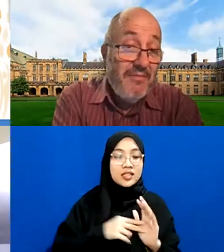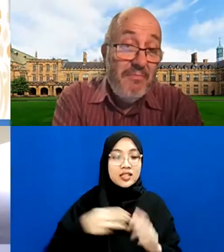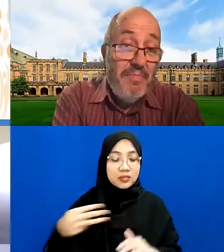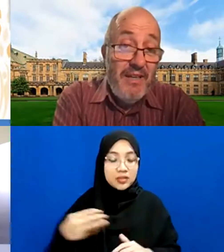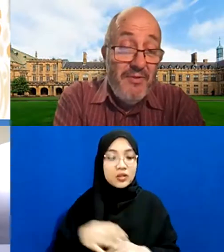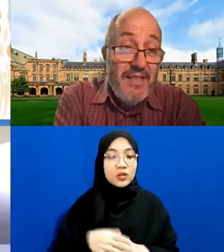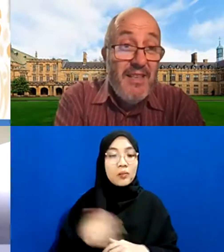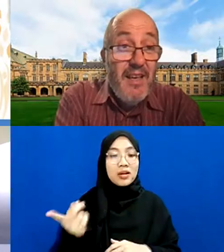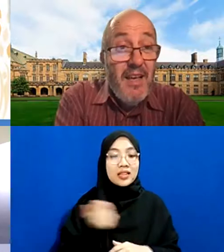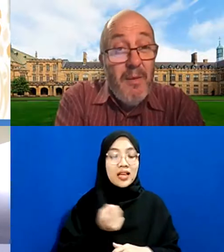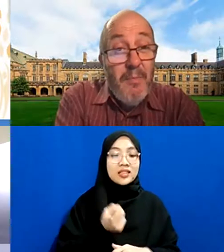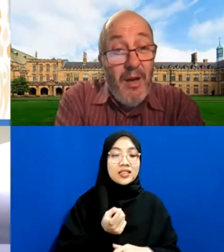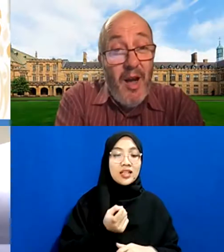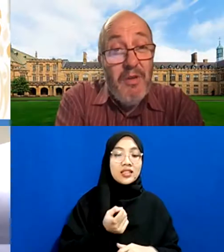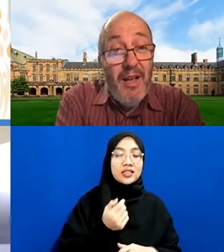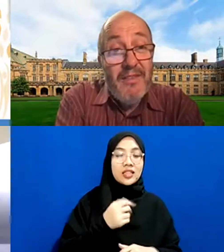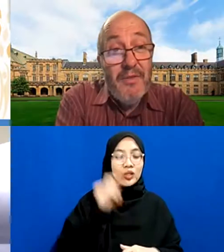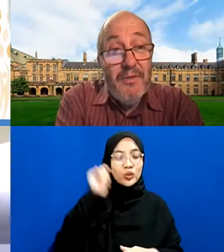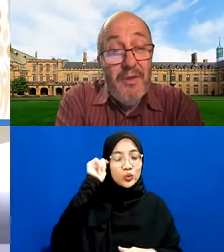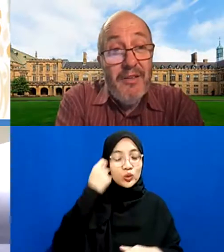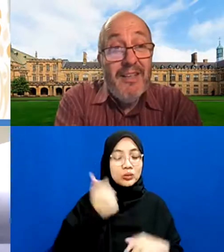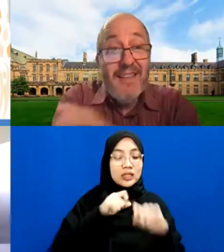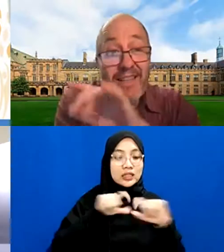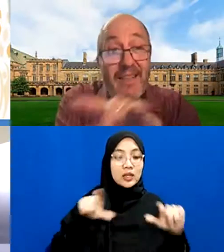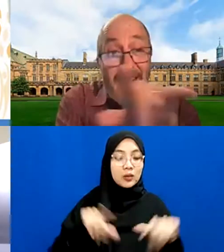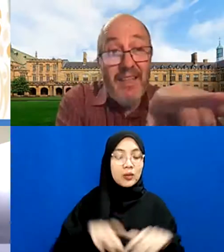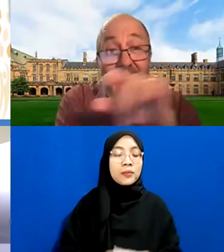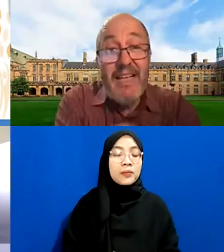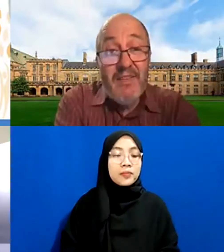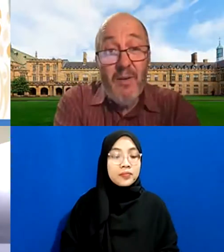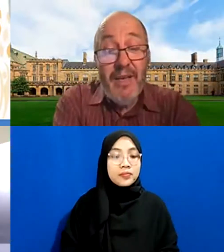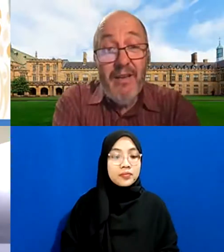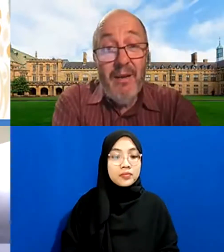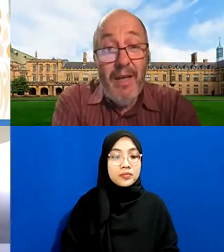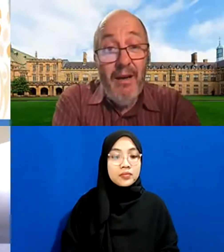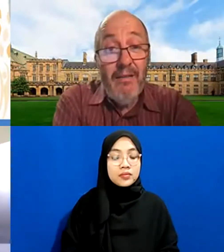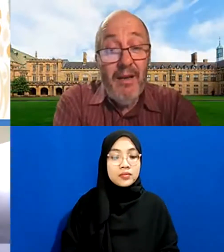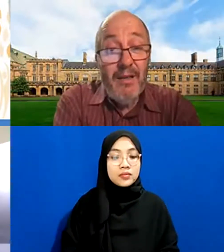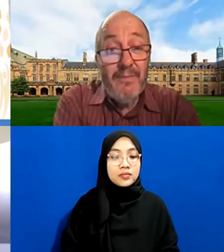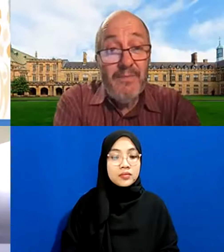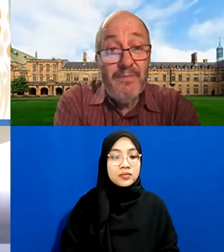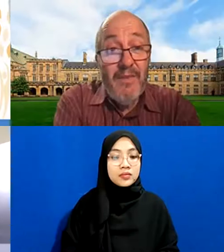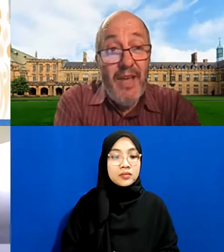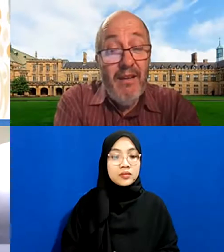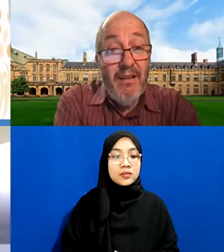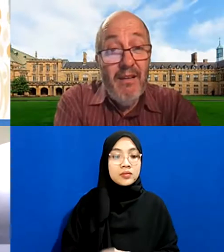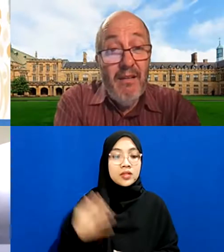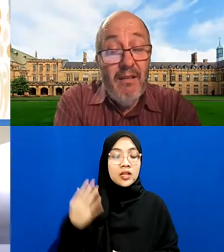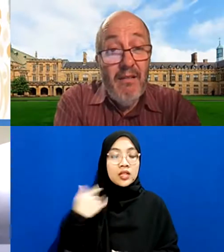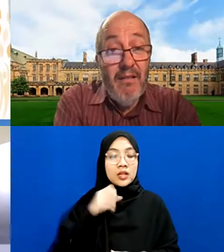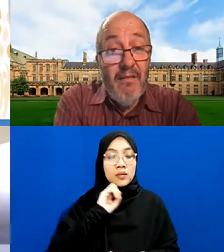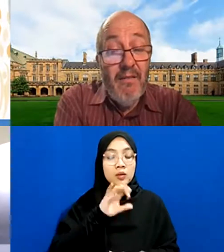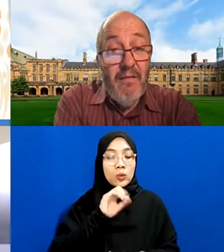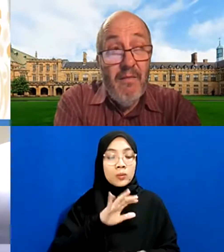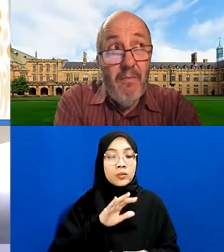answer, and B, address. But I'd like to link it into Lani's comment about that